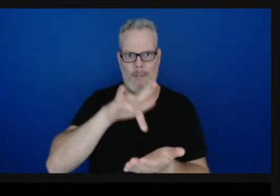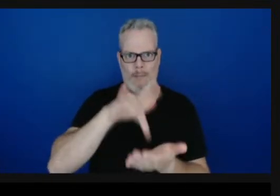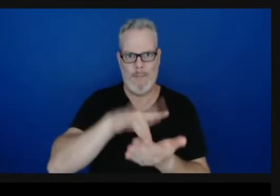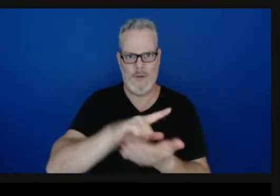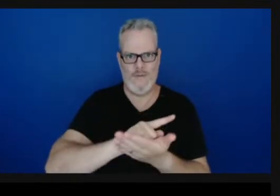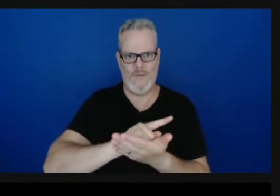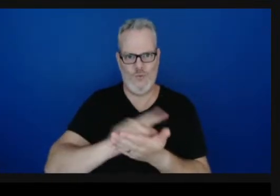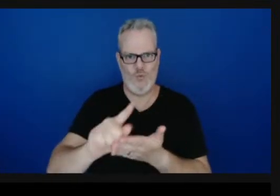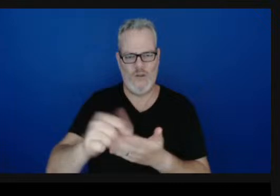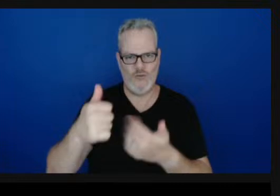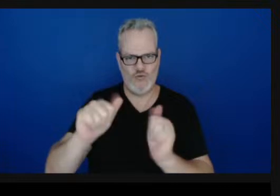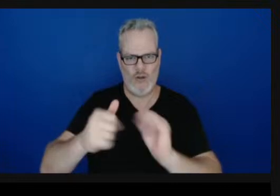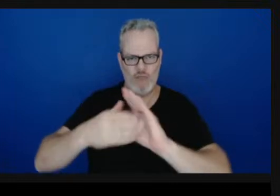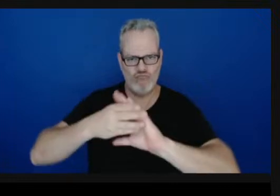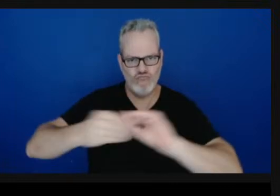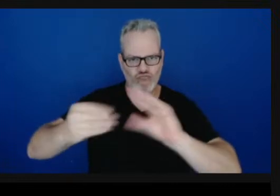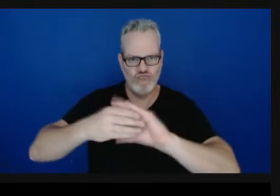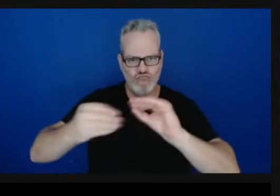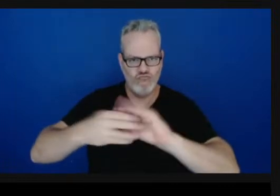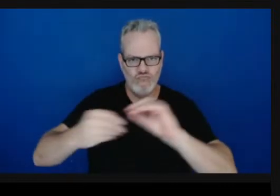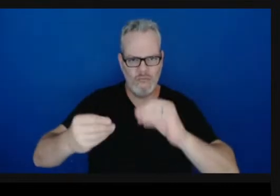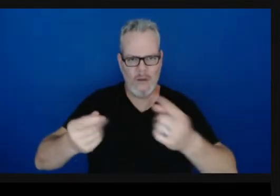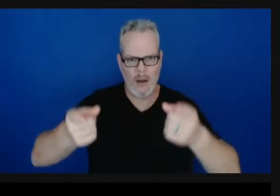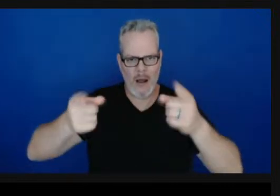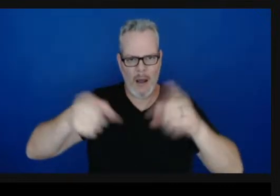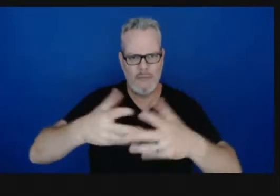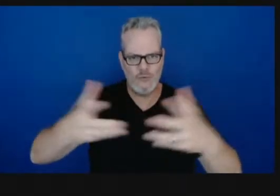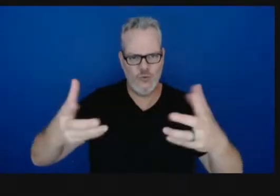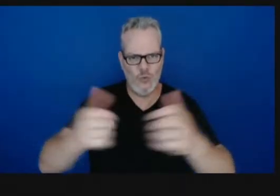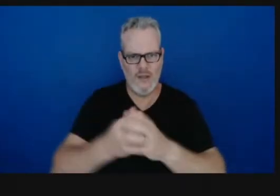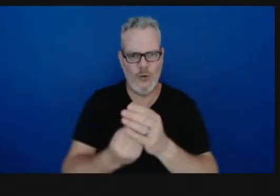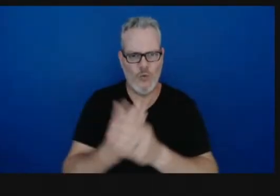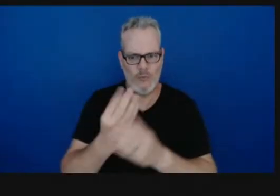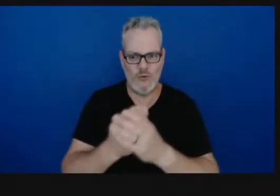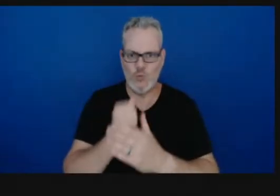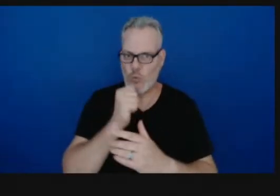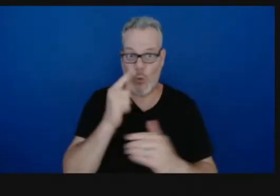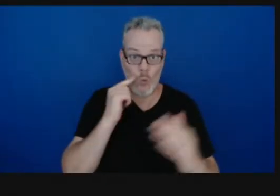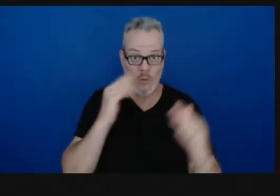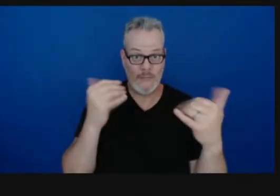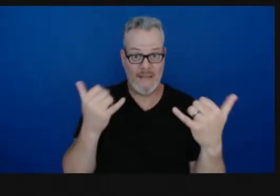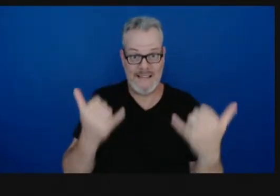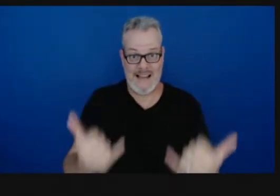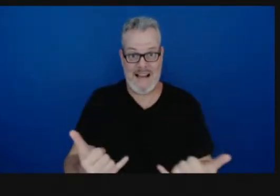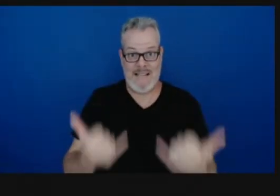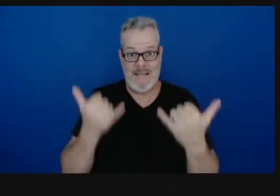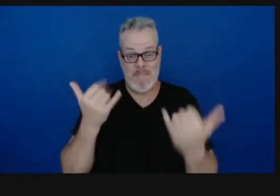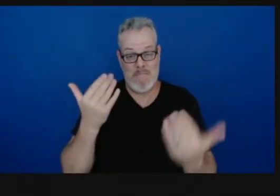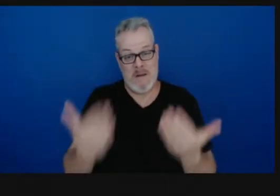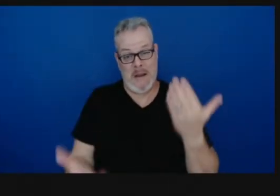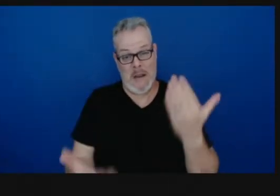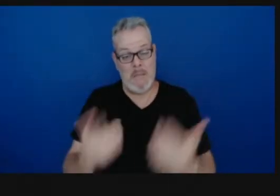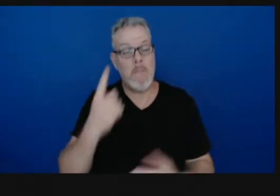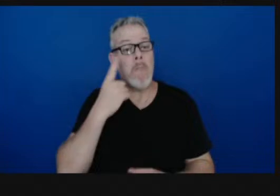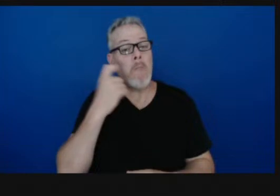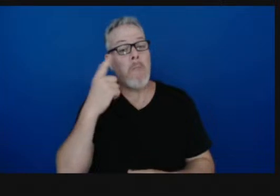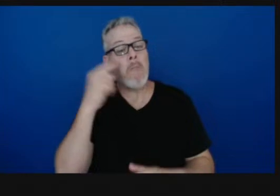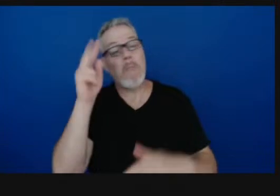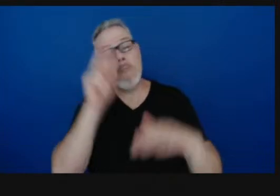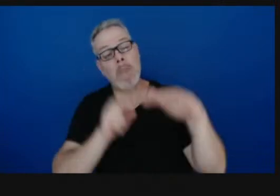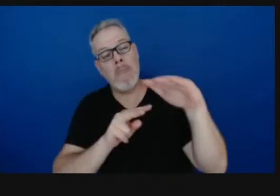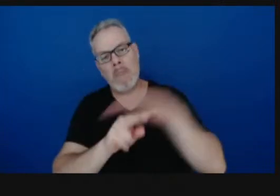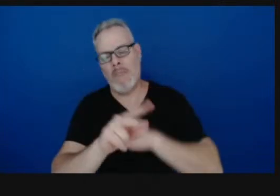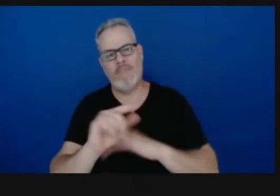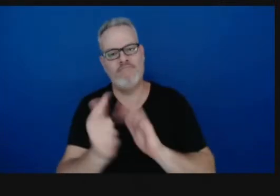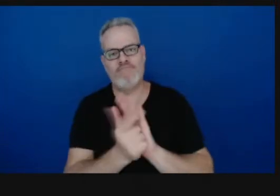the lines of a eruption that happens. We don't expect that maybe right now, but you never know with the